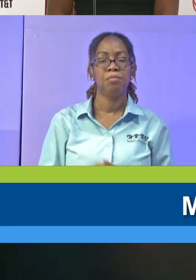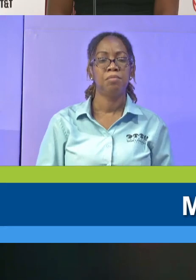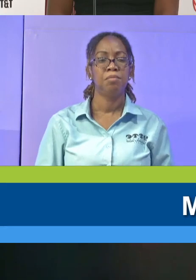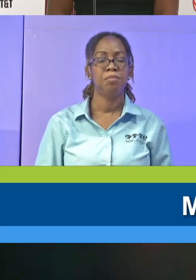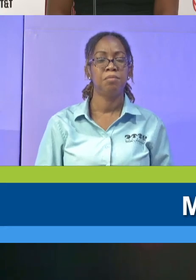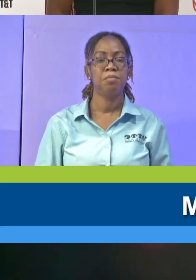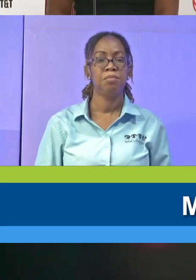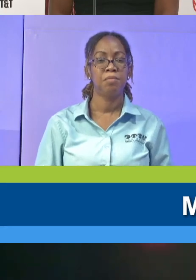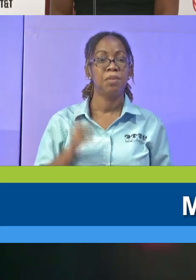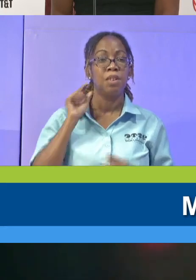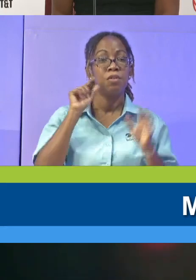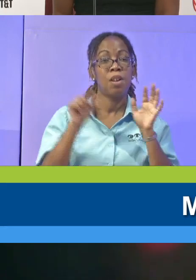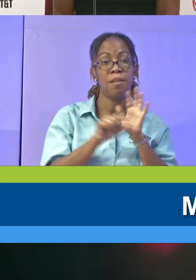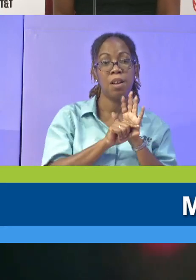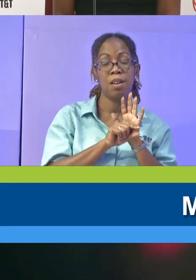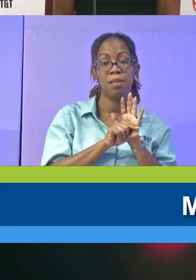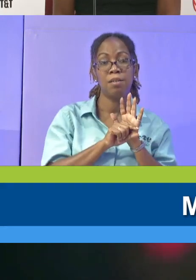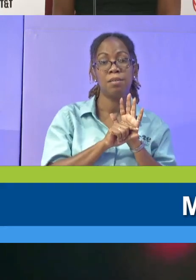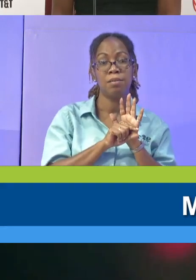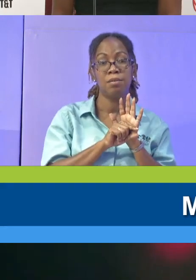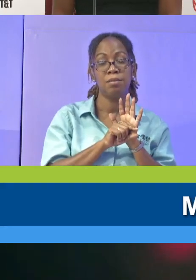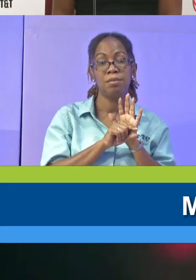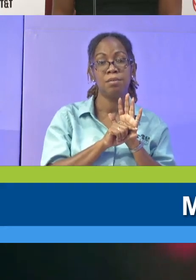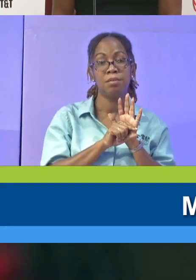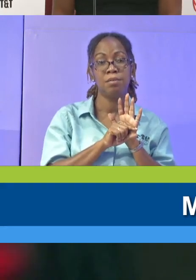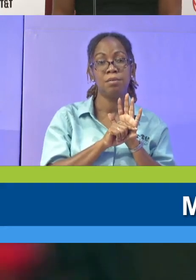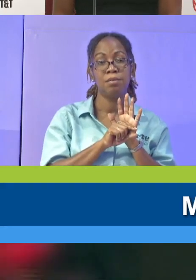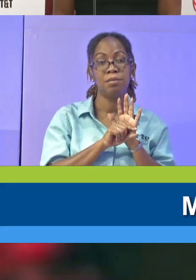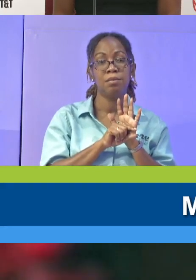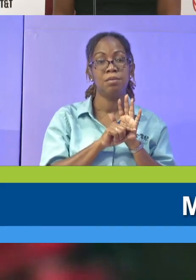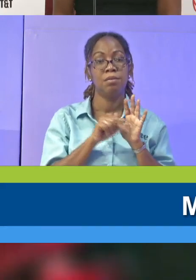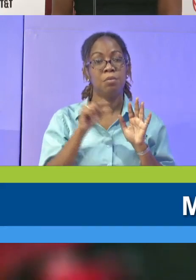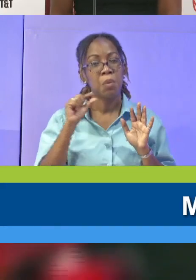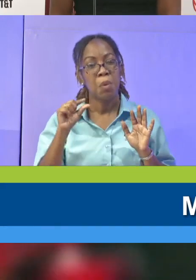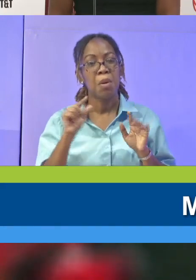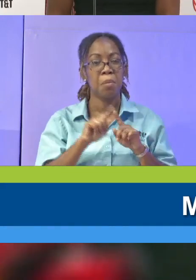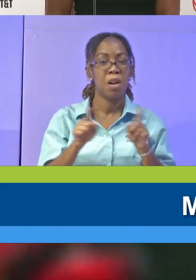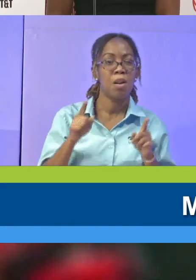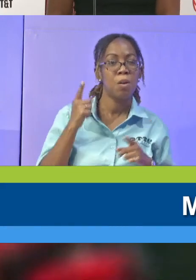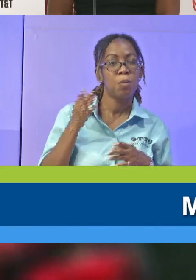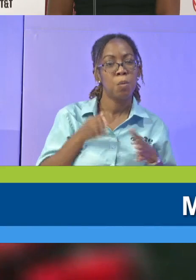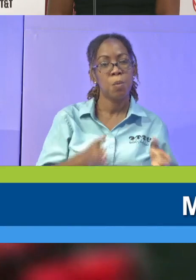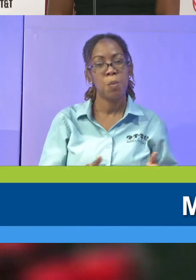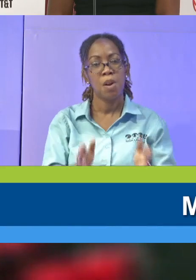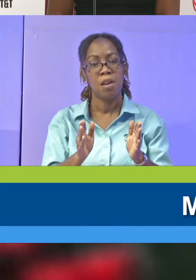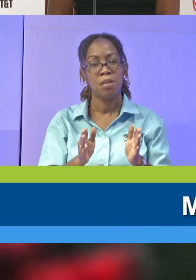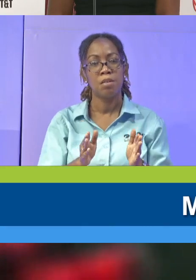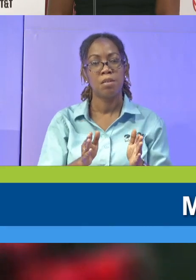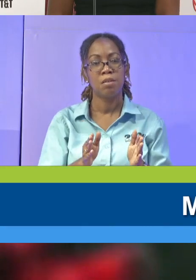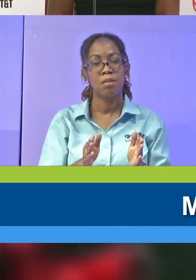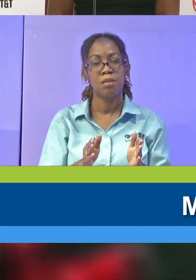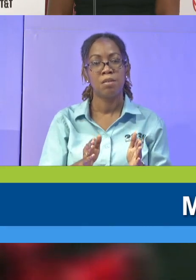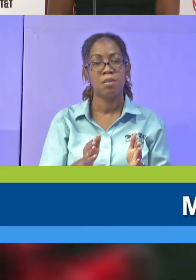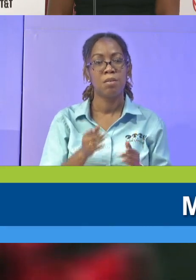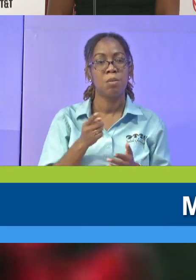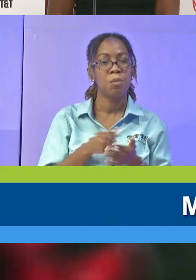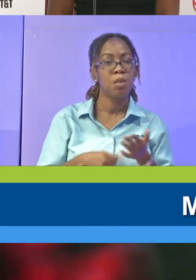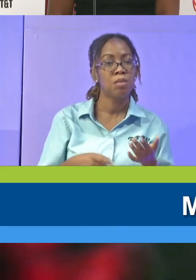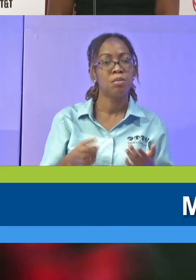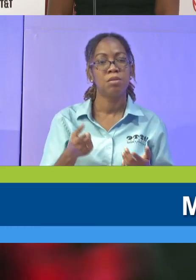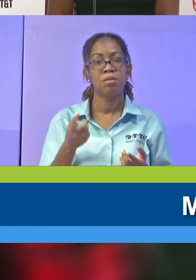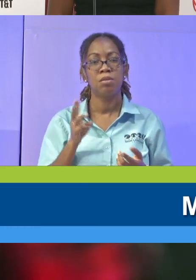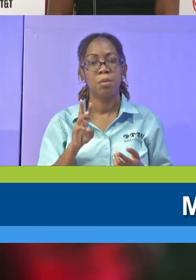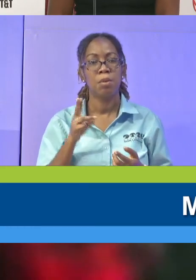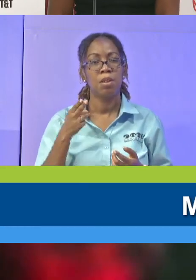So this slide, you may be a little challenged to read, but on one side I have some of the key functions of the WHO